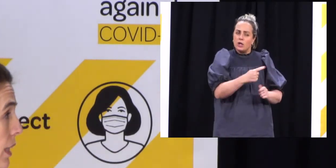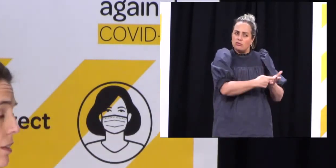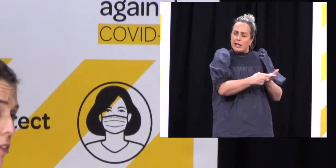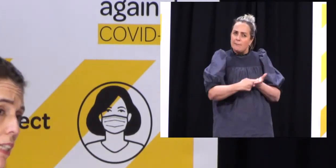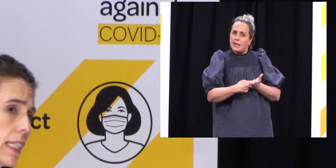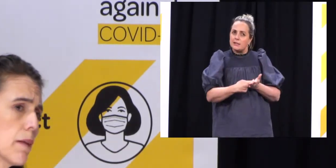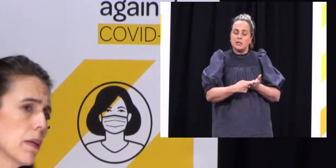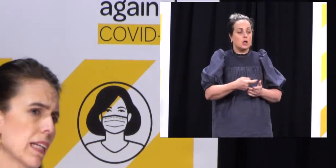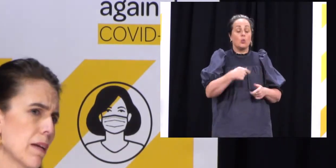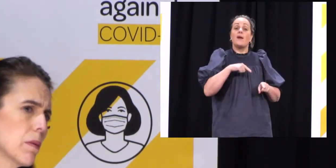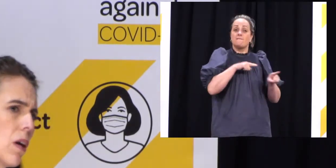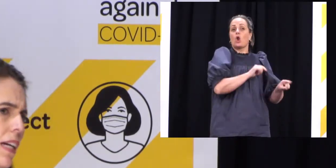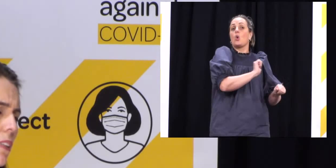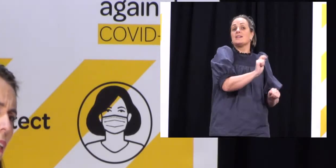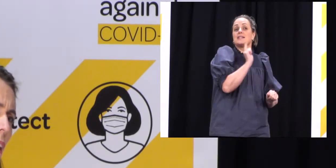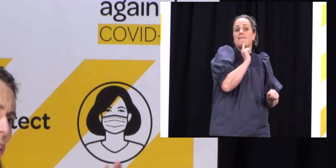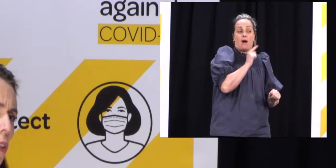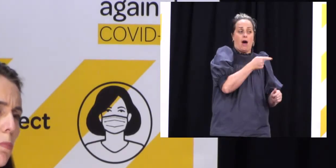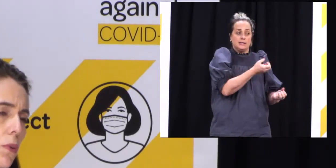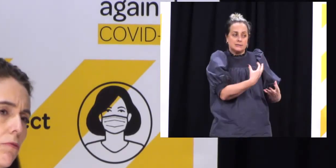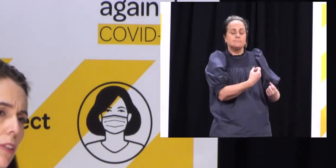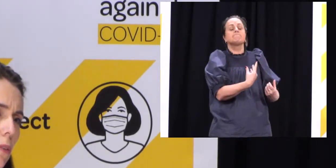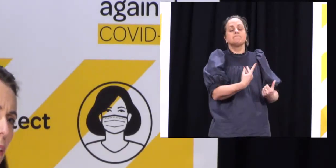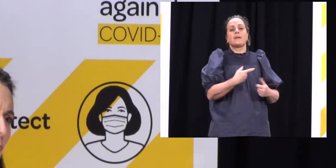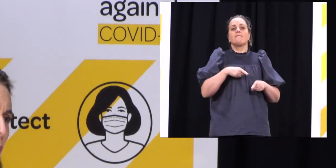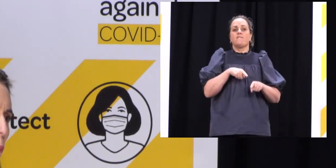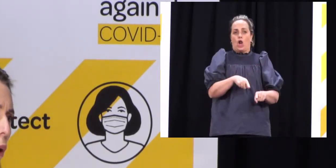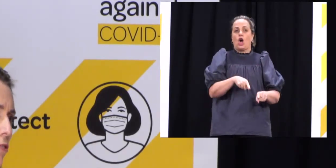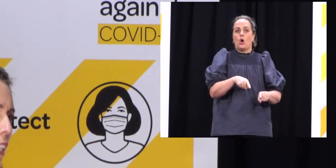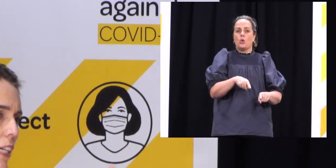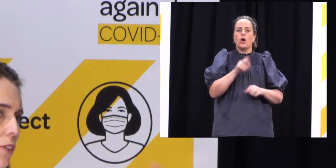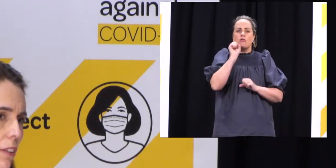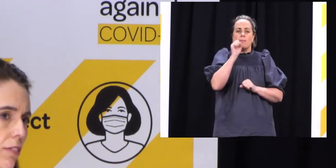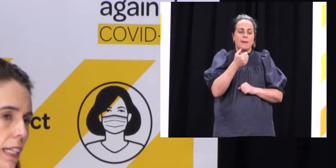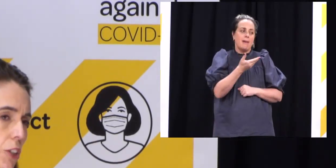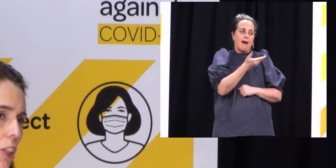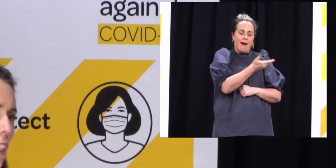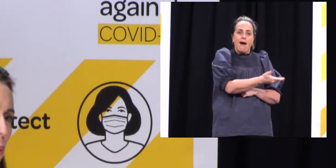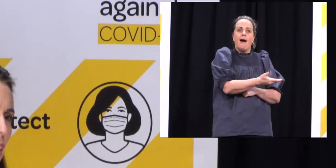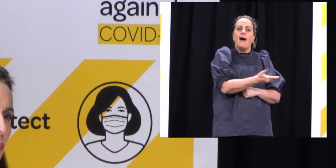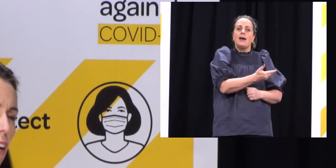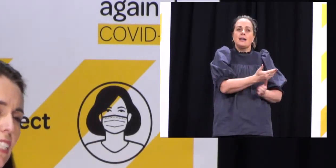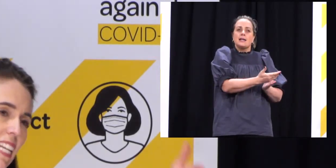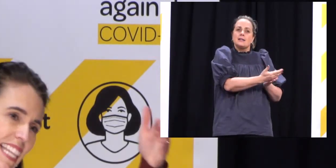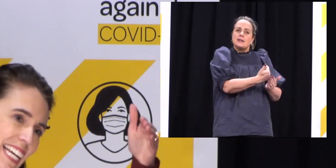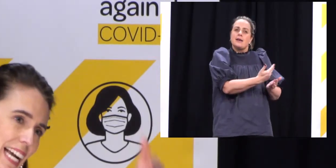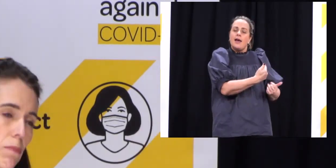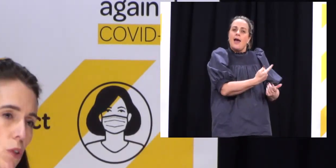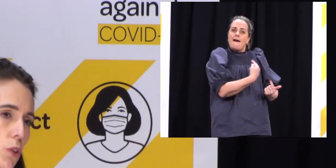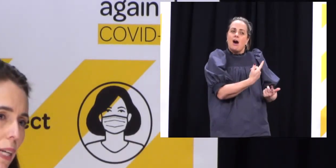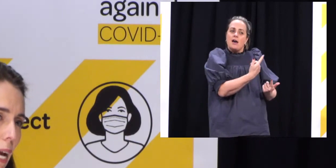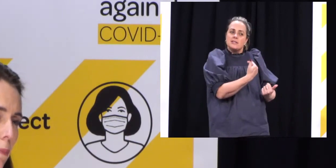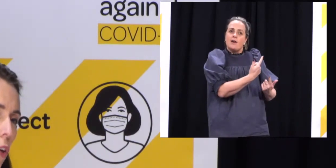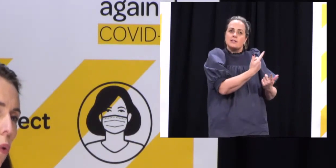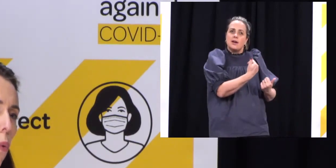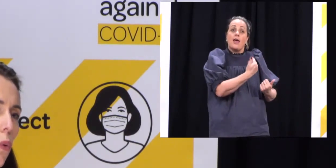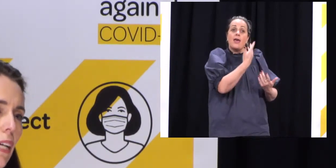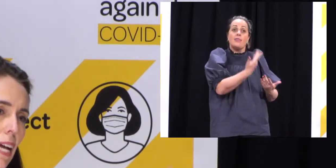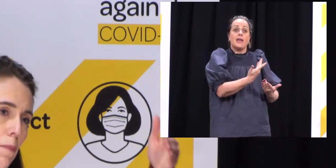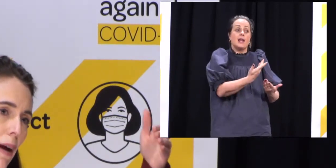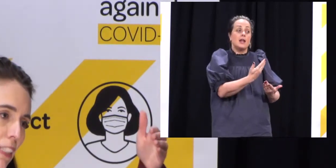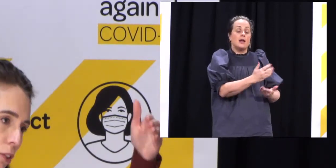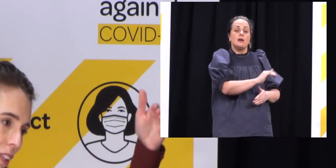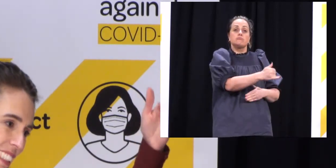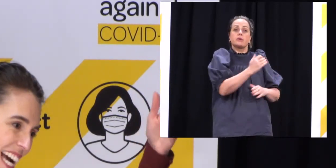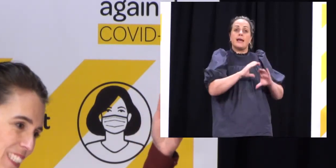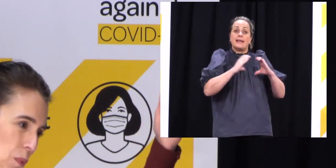followed his advice. Keep in mind, Dr. Bloomfield often iteratively shares with us advice and then comes onto a cabinet call